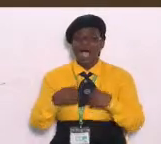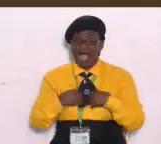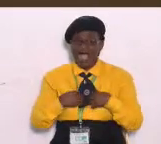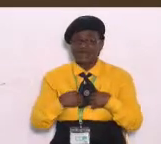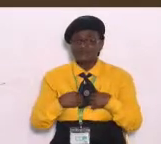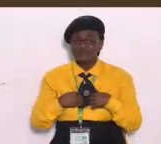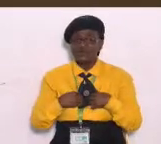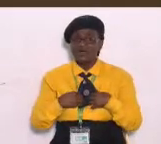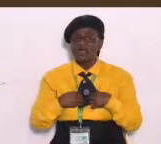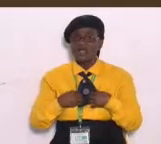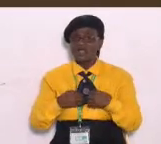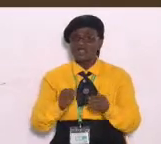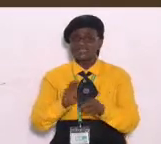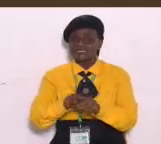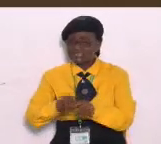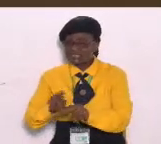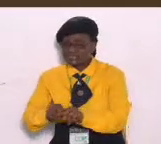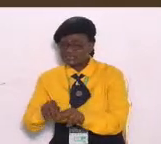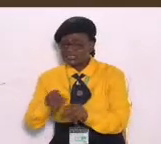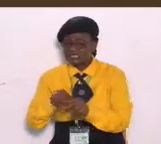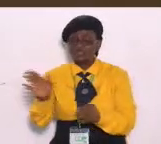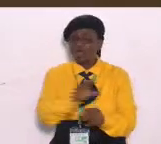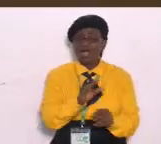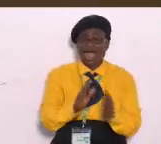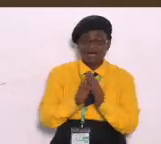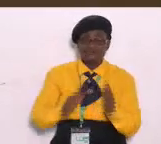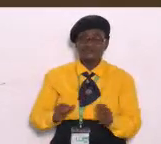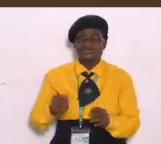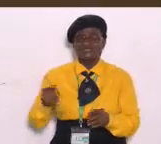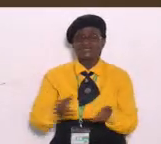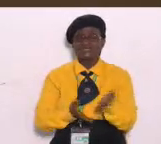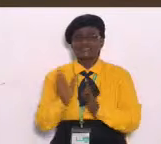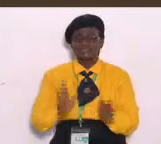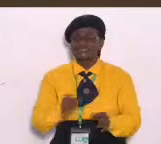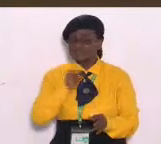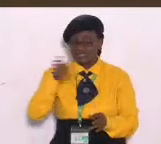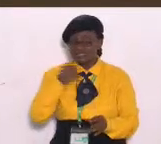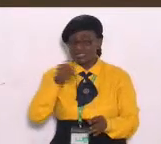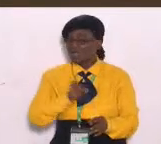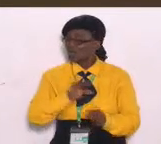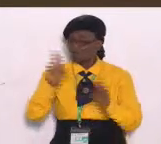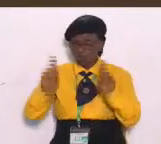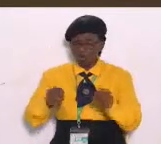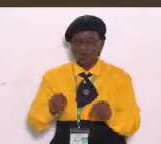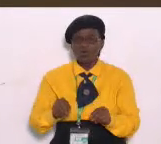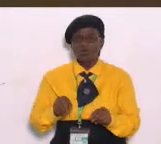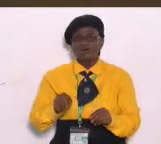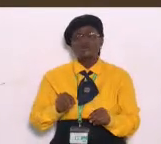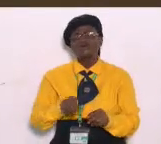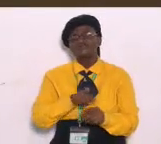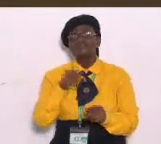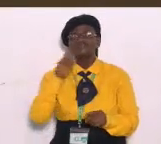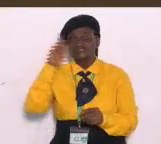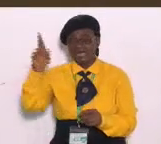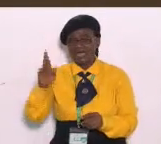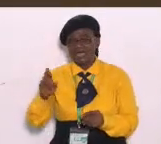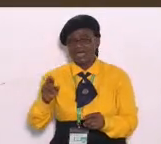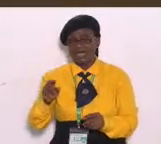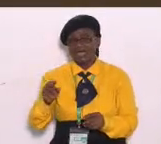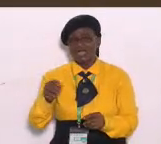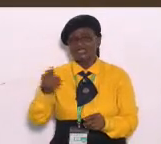And the messenger said, no, sir. And the chairman said, I change my furniture every